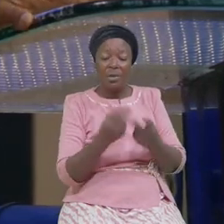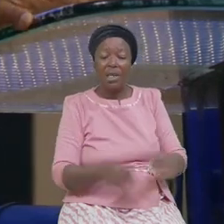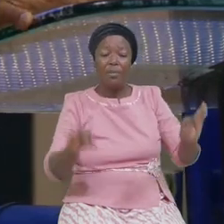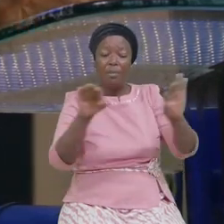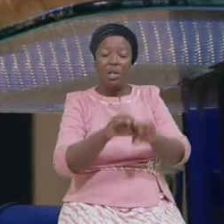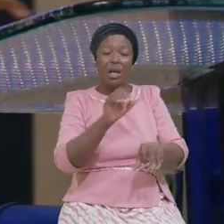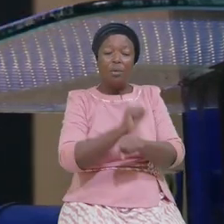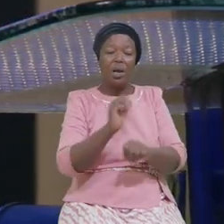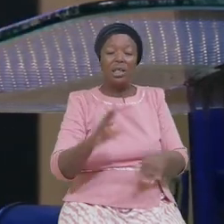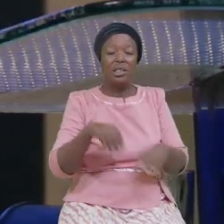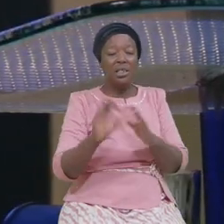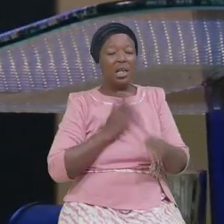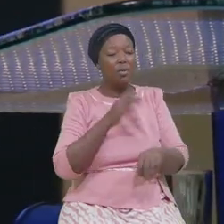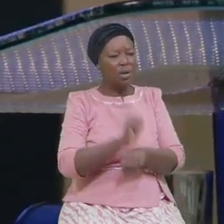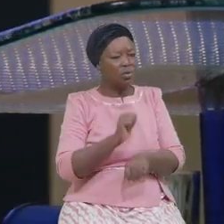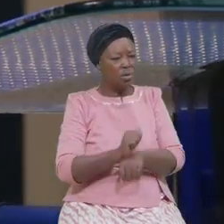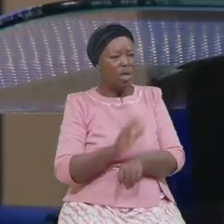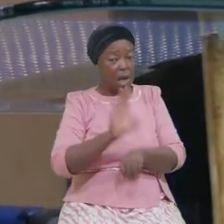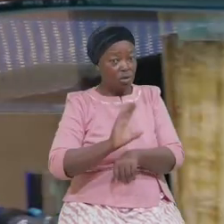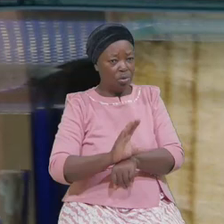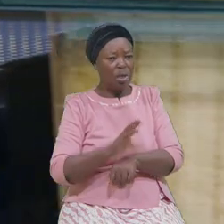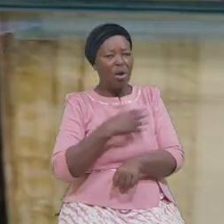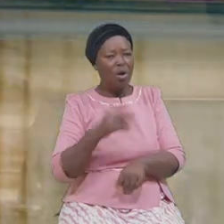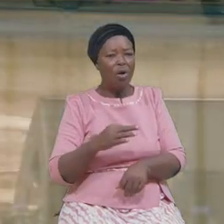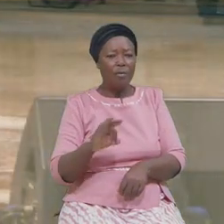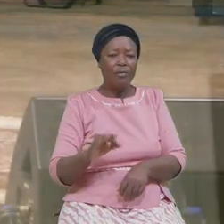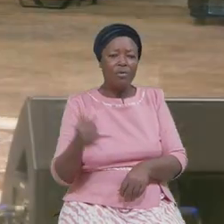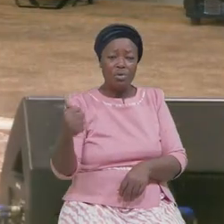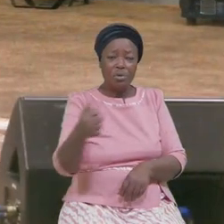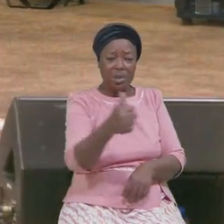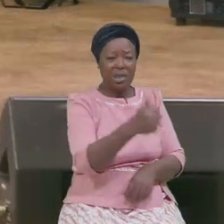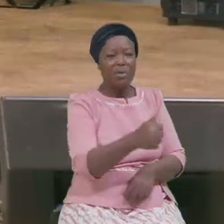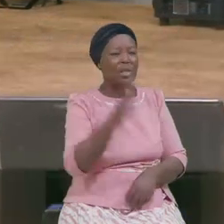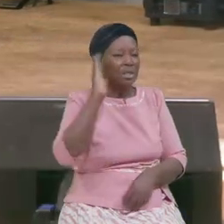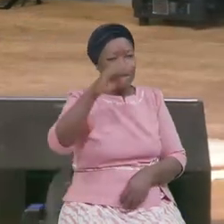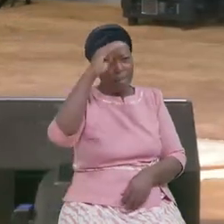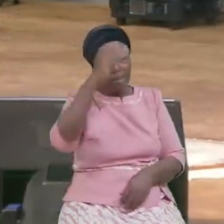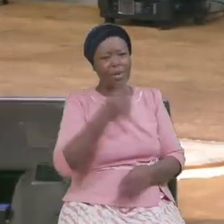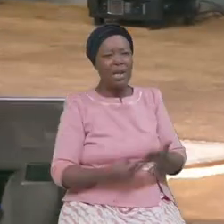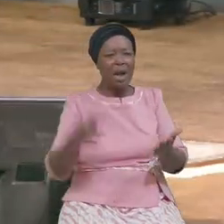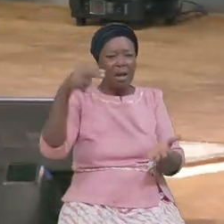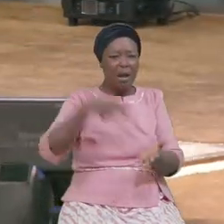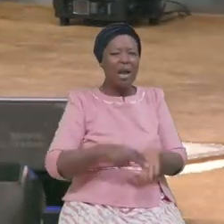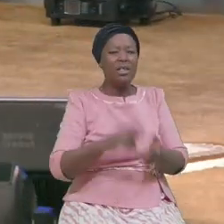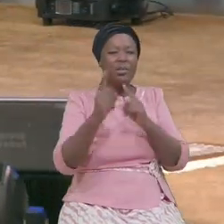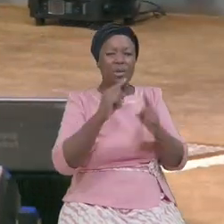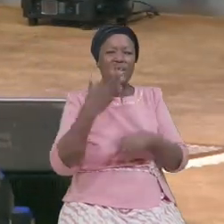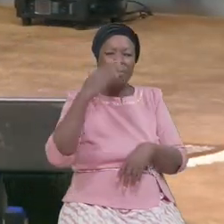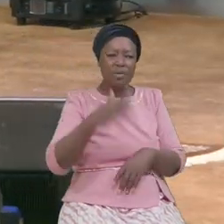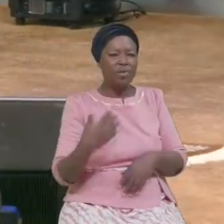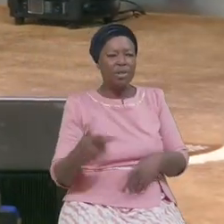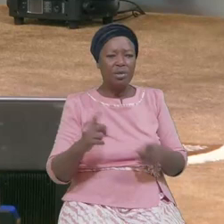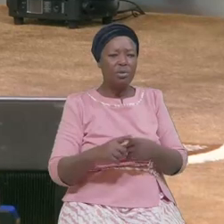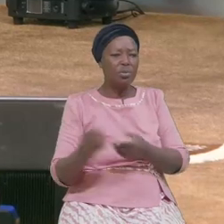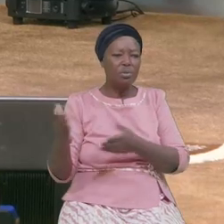in our church. Of your own selves shall men arise speaking perverse things to